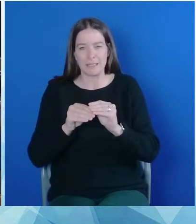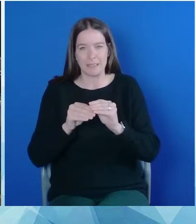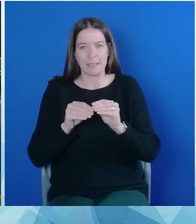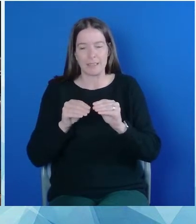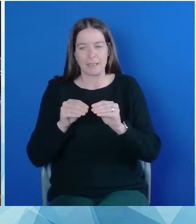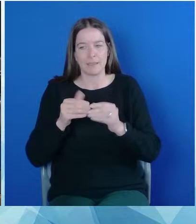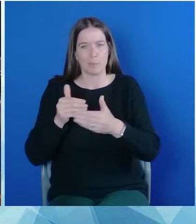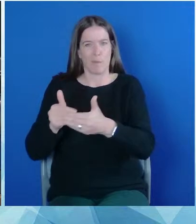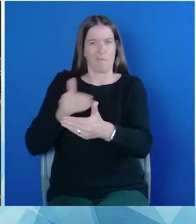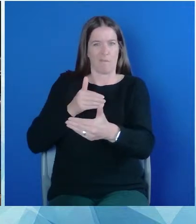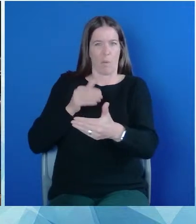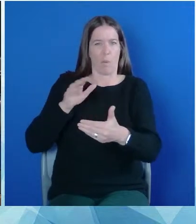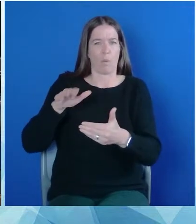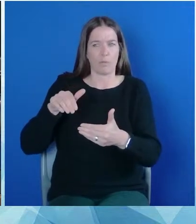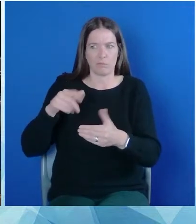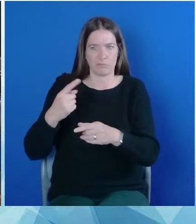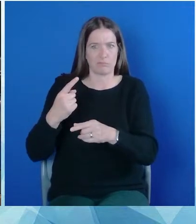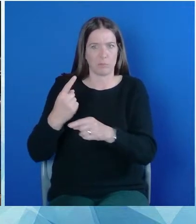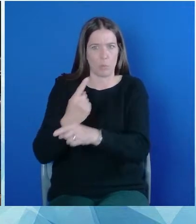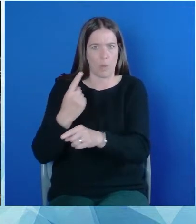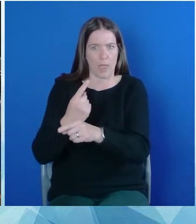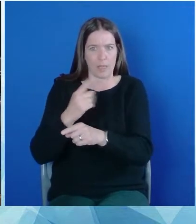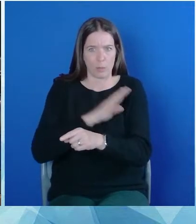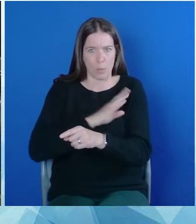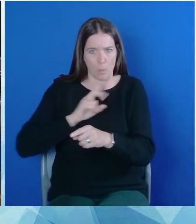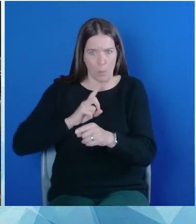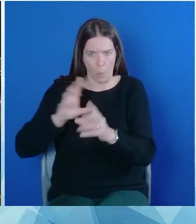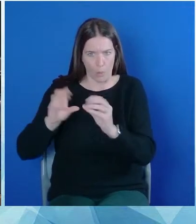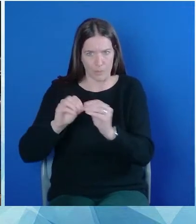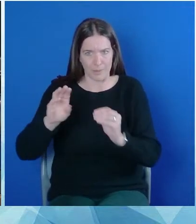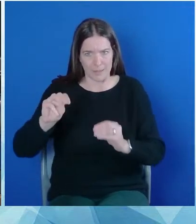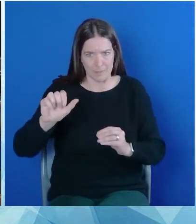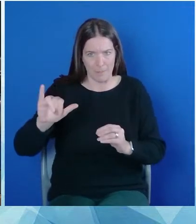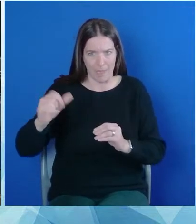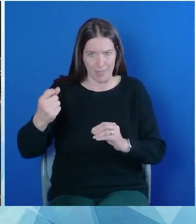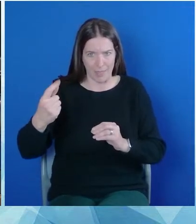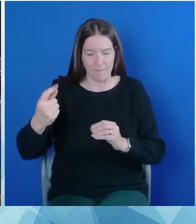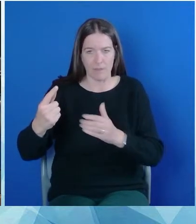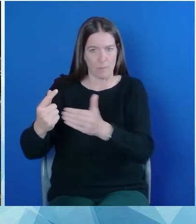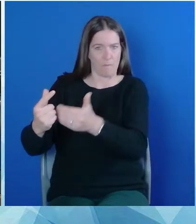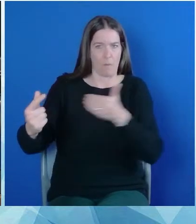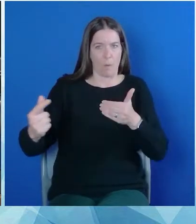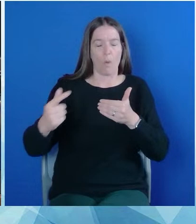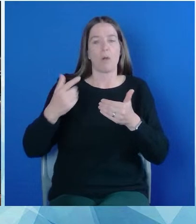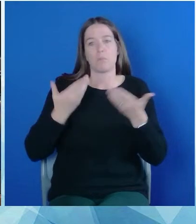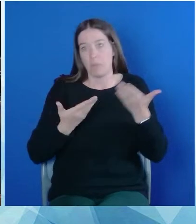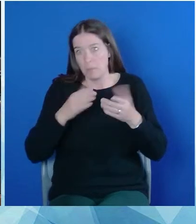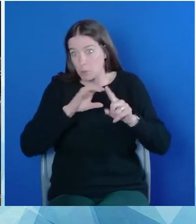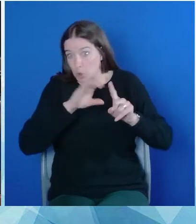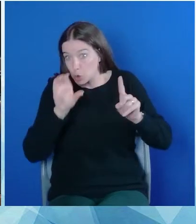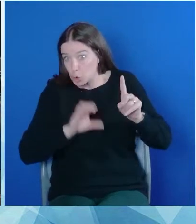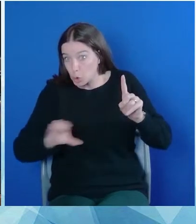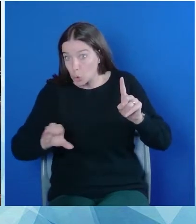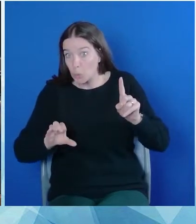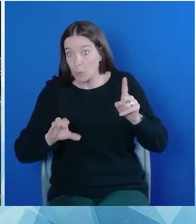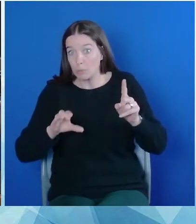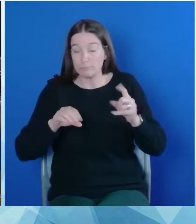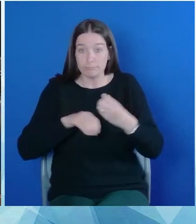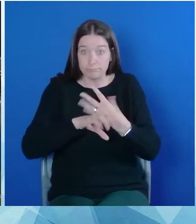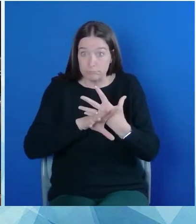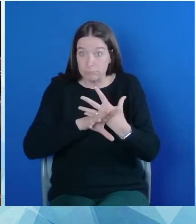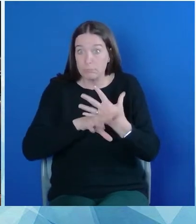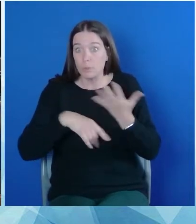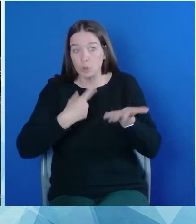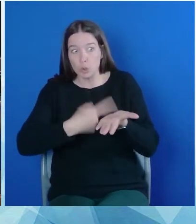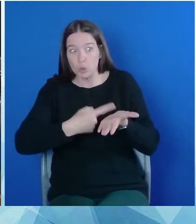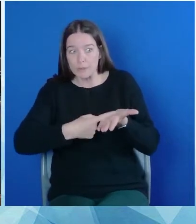meeting, possibly over Zoom very quickly to really be informed on the legislative update and